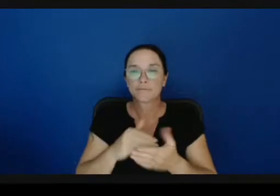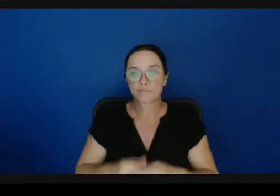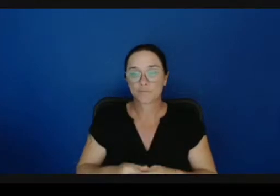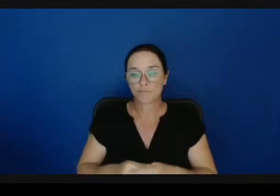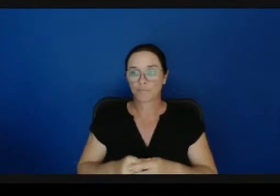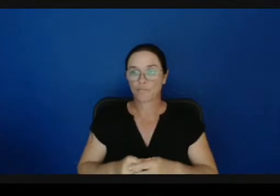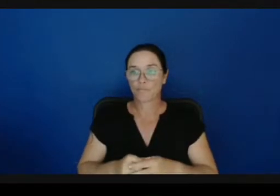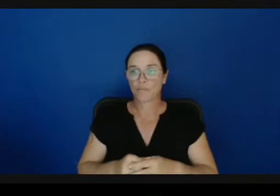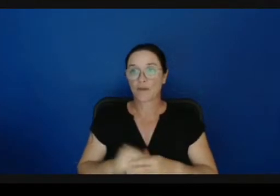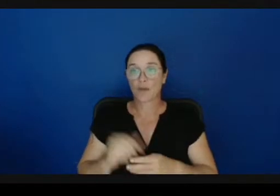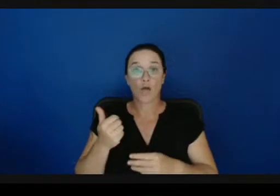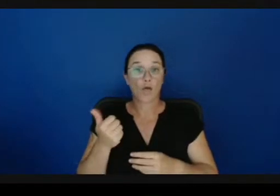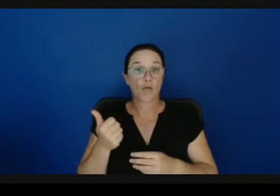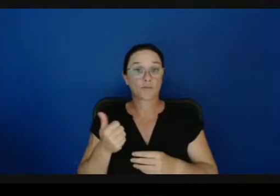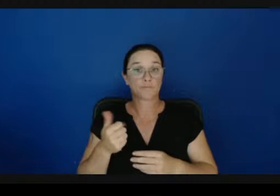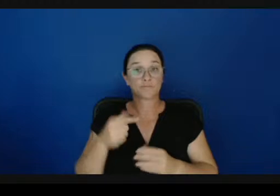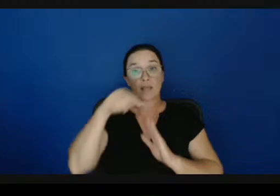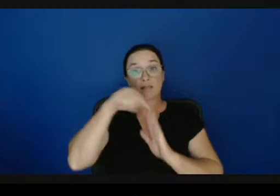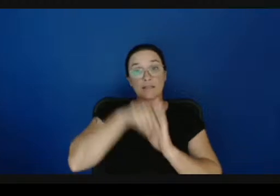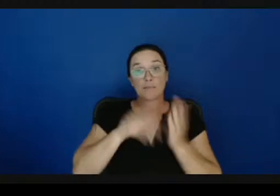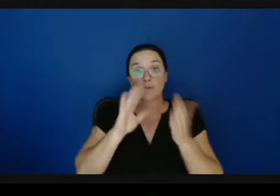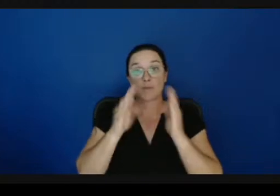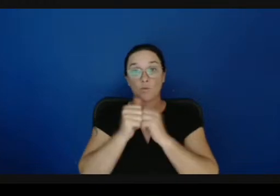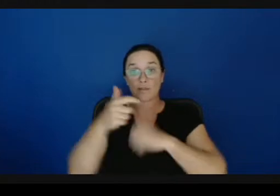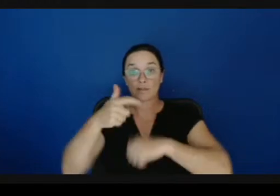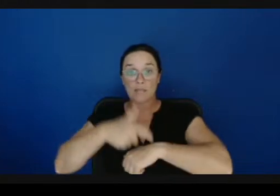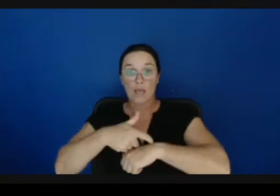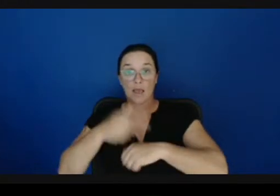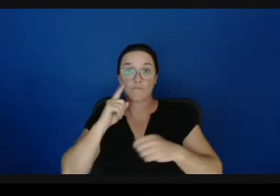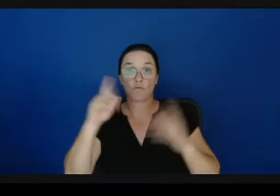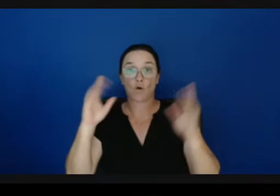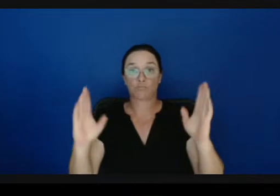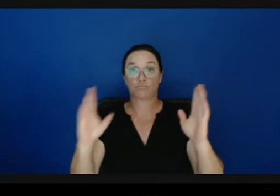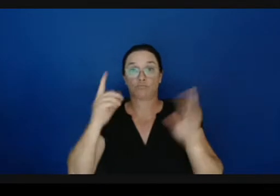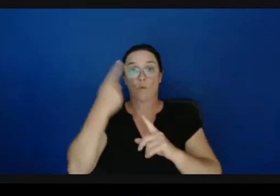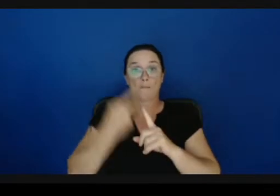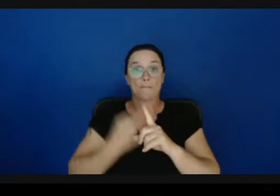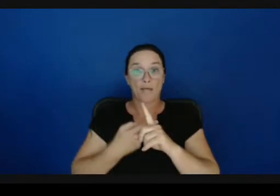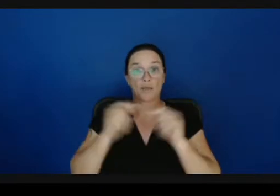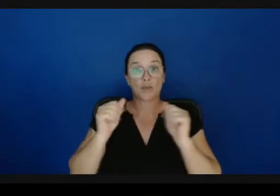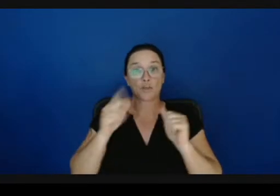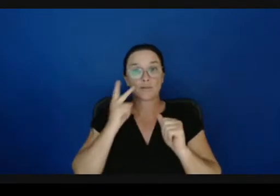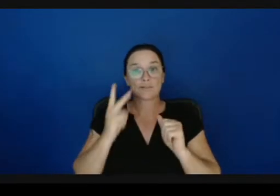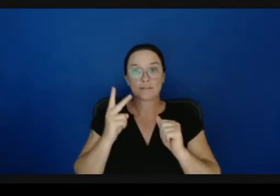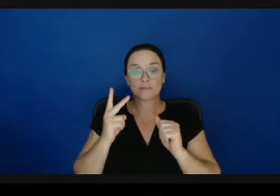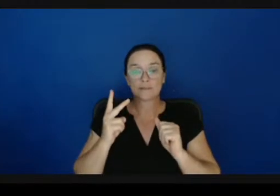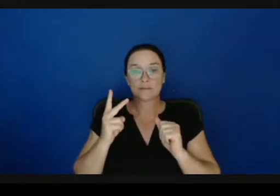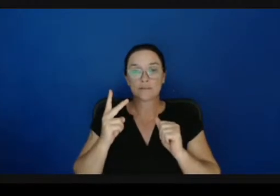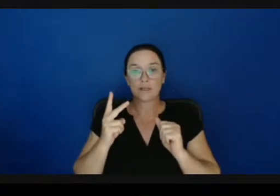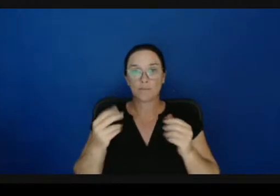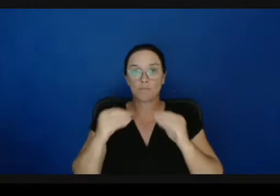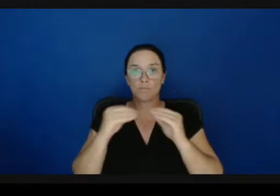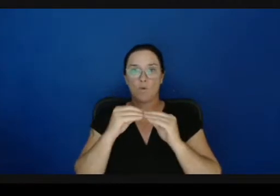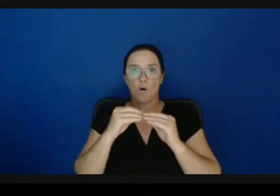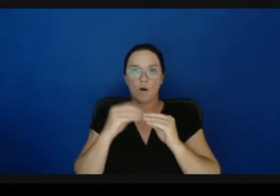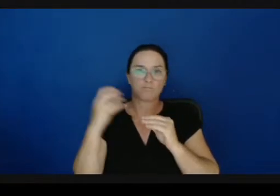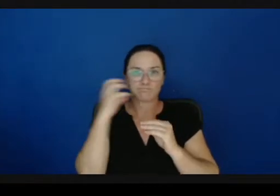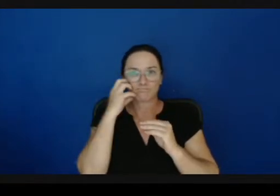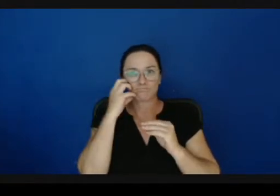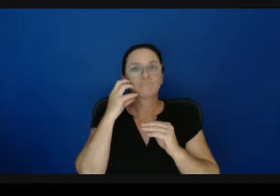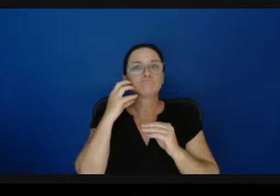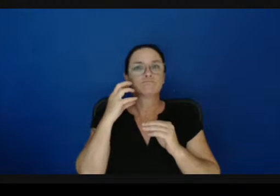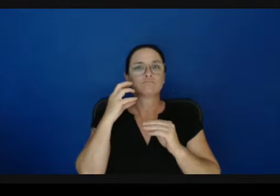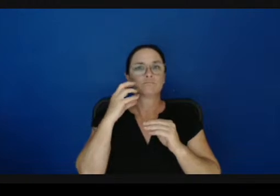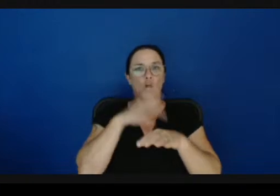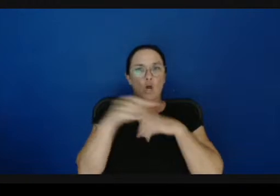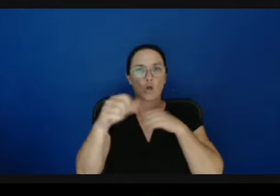otherwise, looking at depth versus time on a 1 month time scale, you can see how much greater the earthquake density is in this upper band